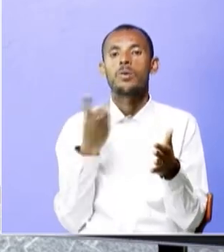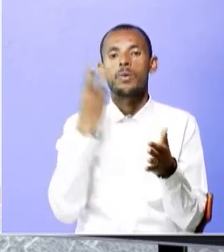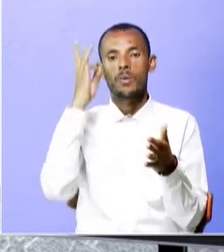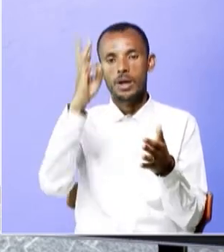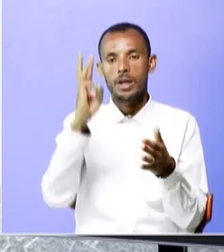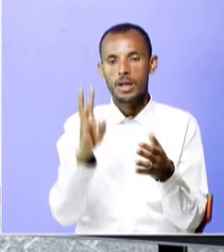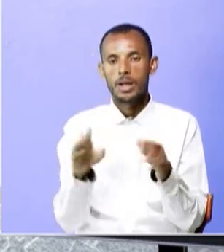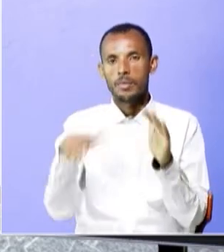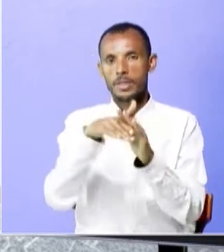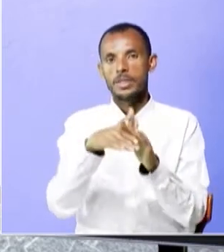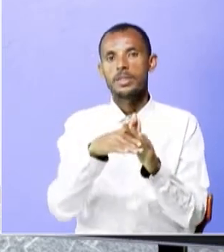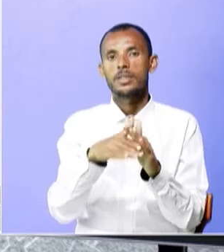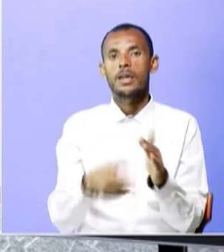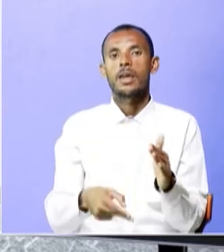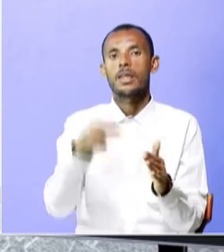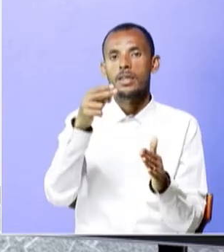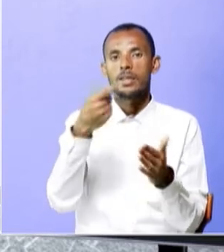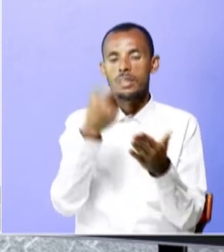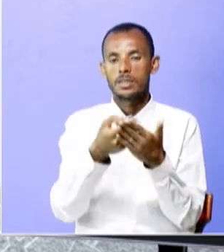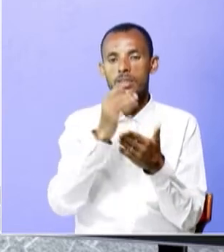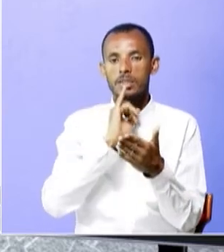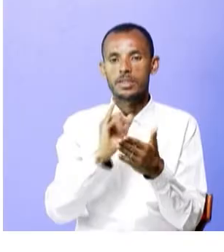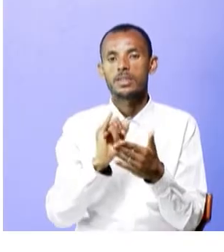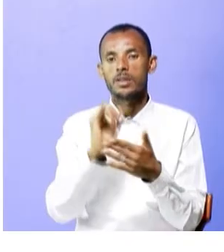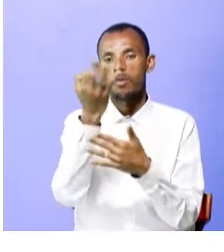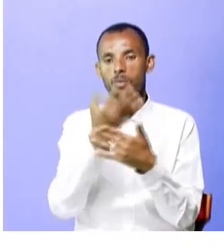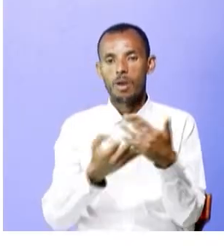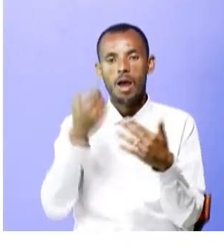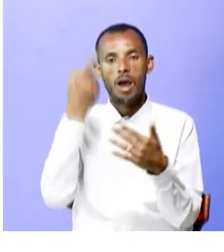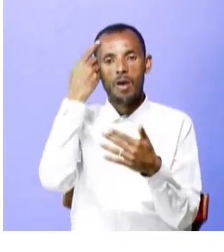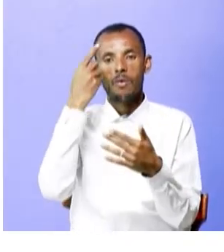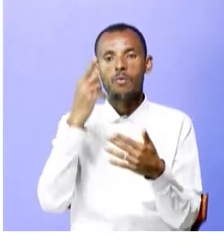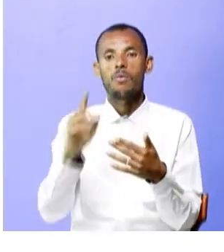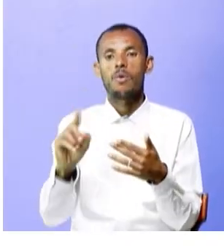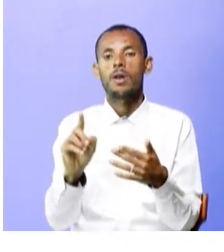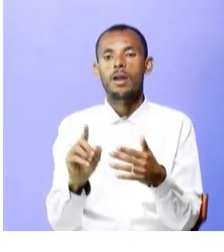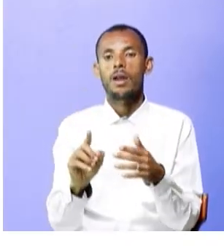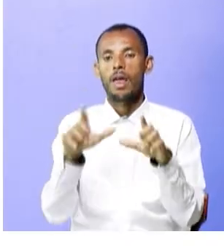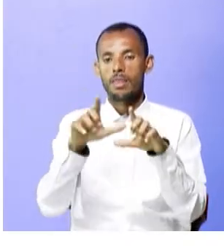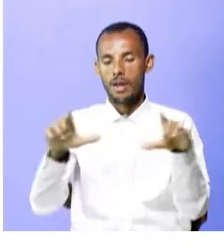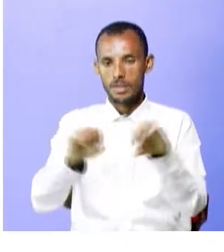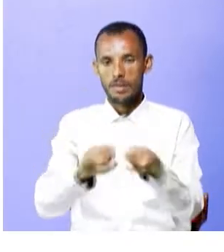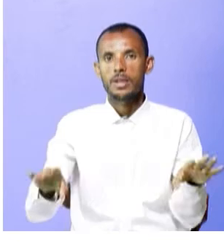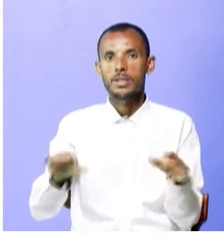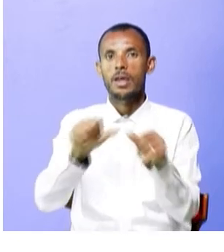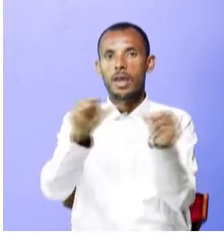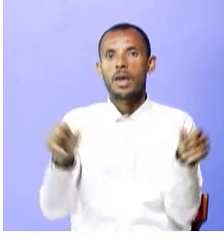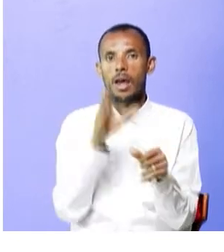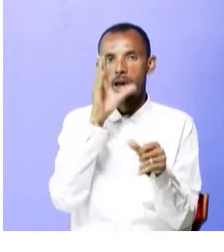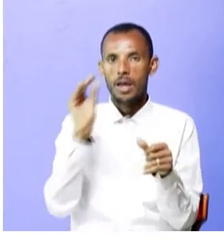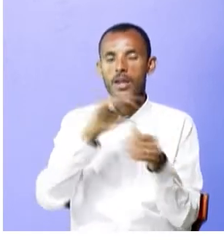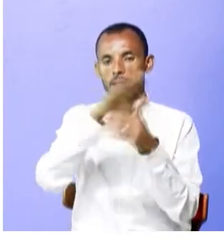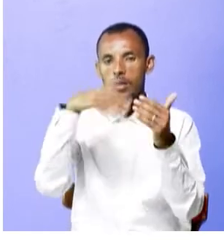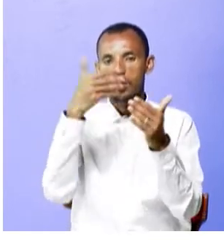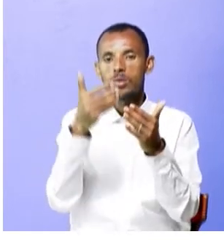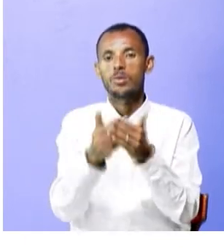represent the height. Okay, so this is the formula for a lateral surface area, and the total surface